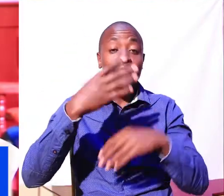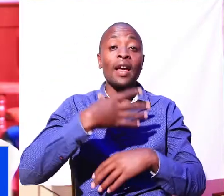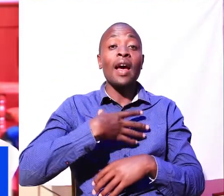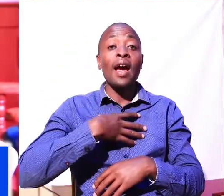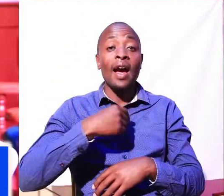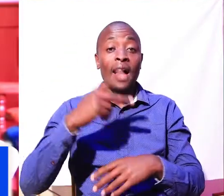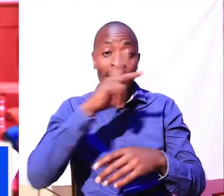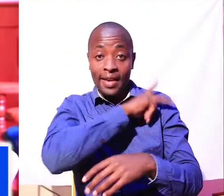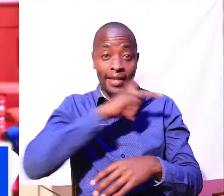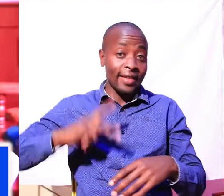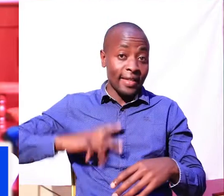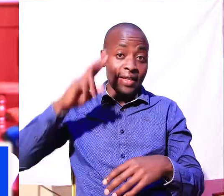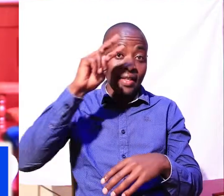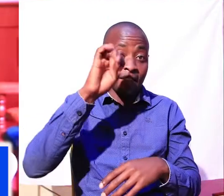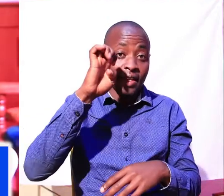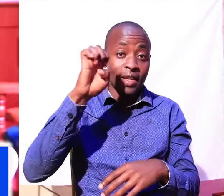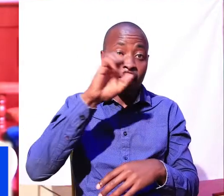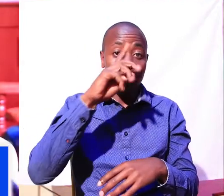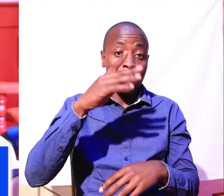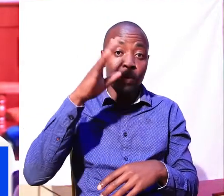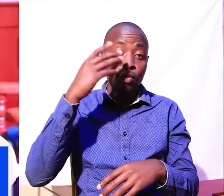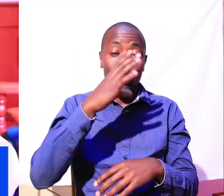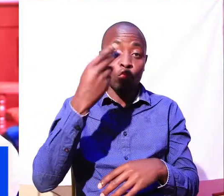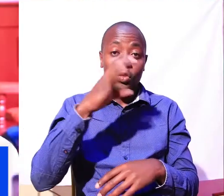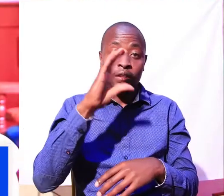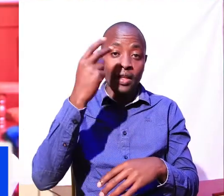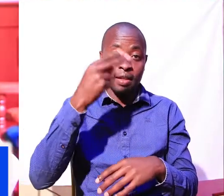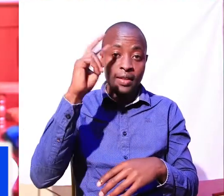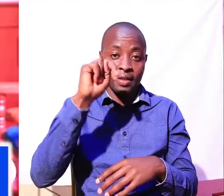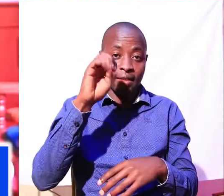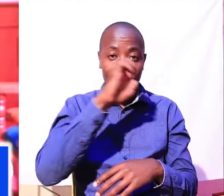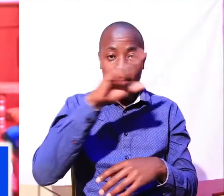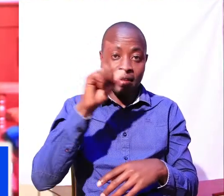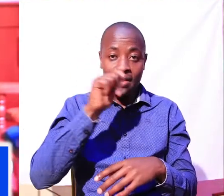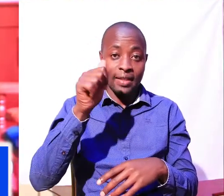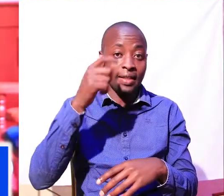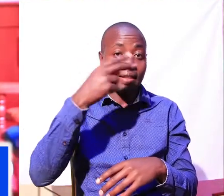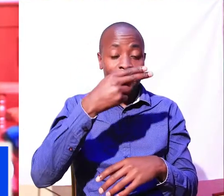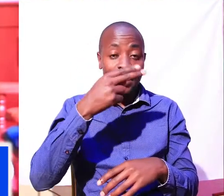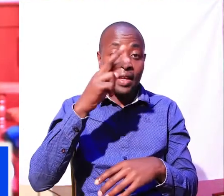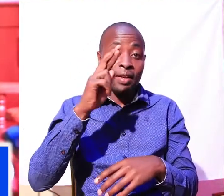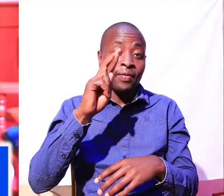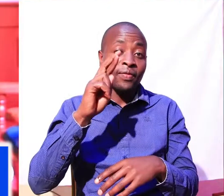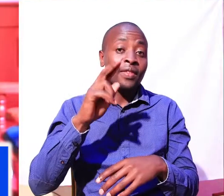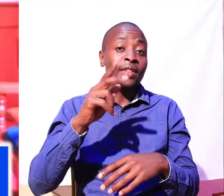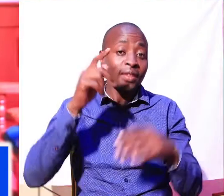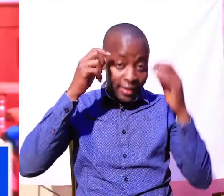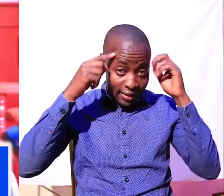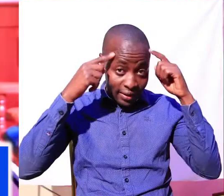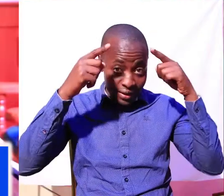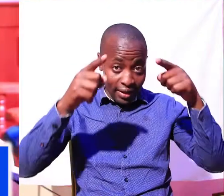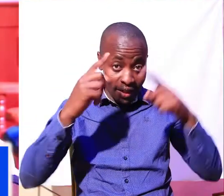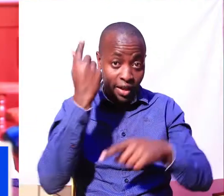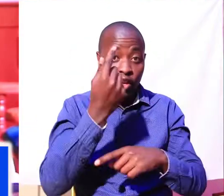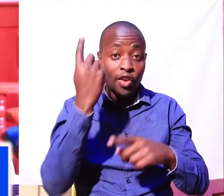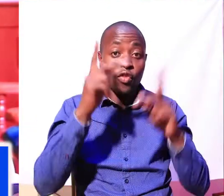King Nebuchadnezzar decided that everyone must worship. And he told the wise men to